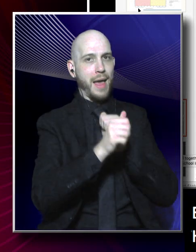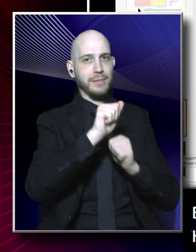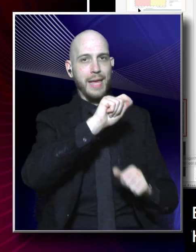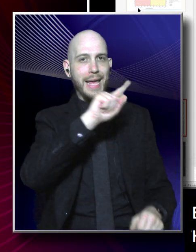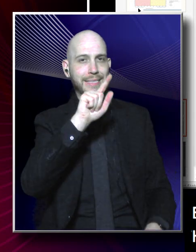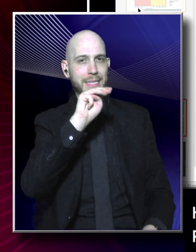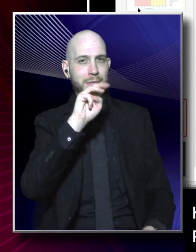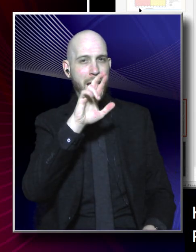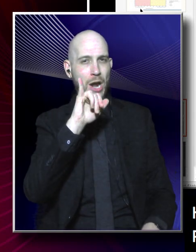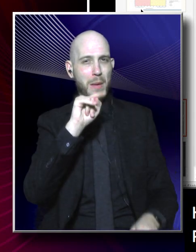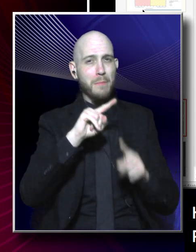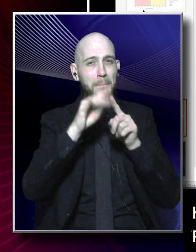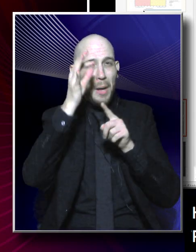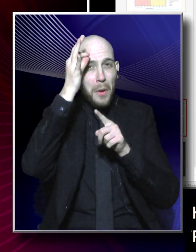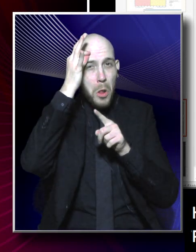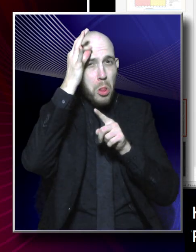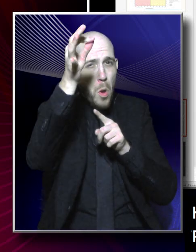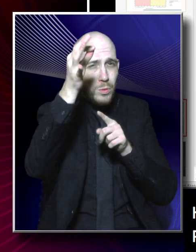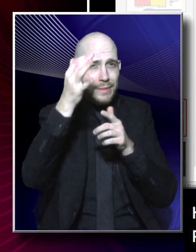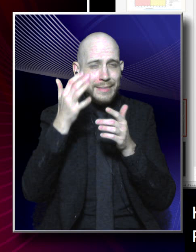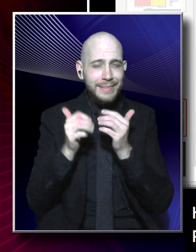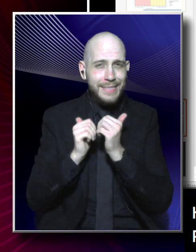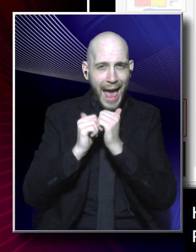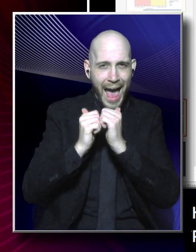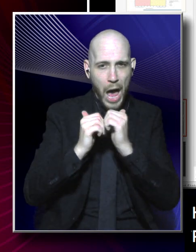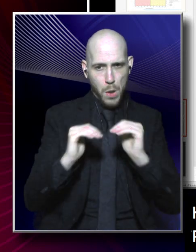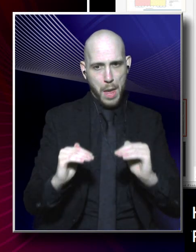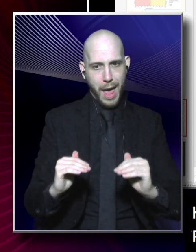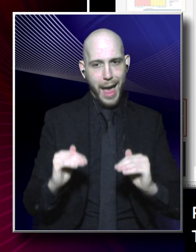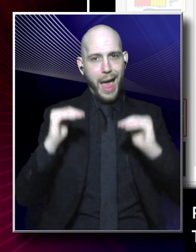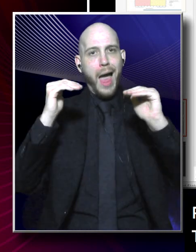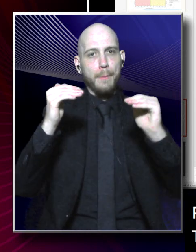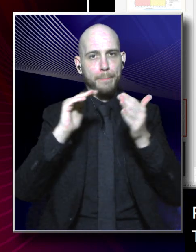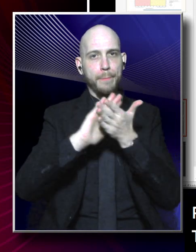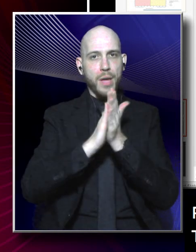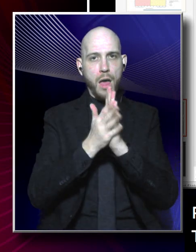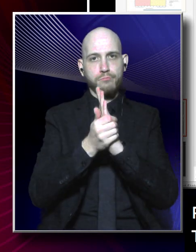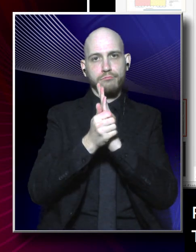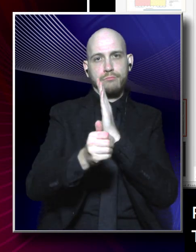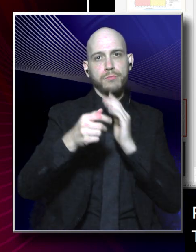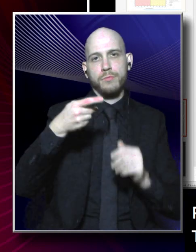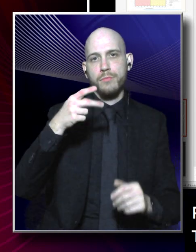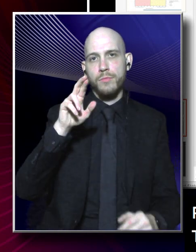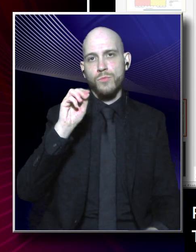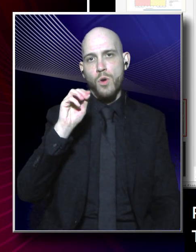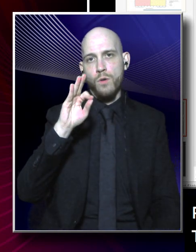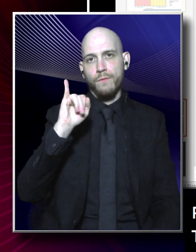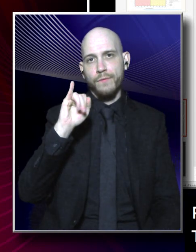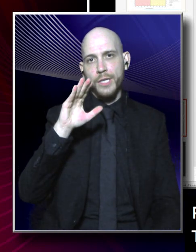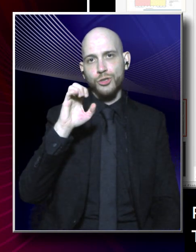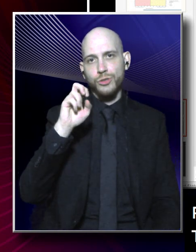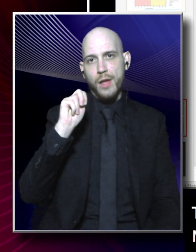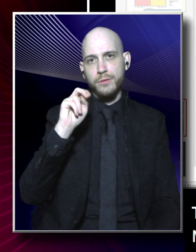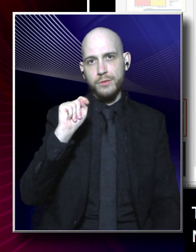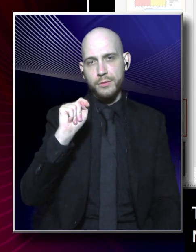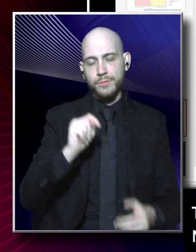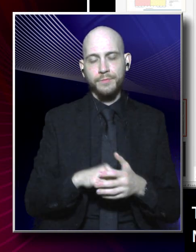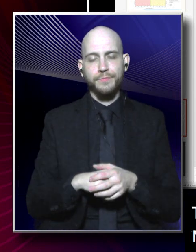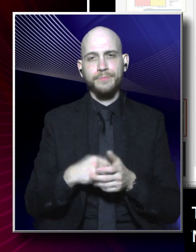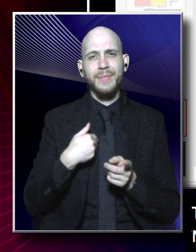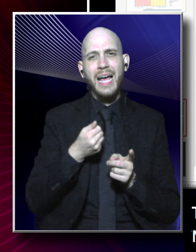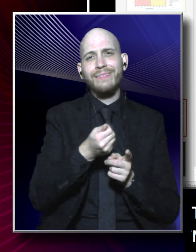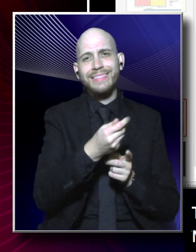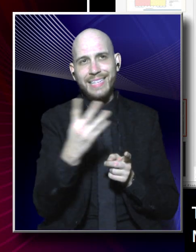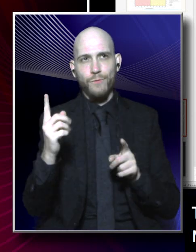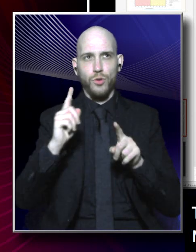it going to take to move them into proficient. Then as you can see, there's more than one bubble on this slide. Then we have to